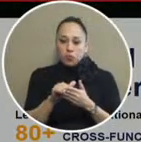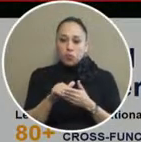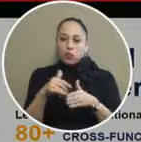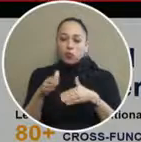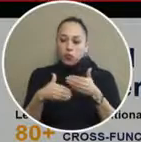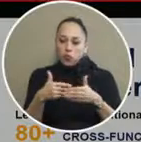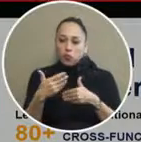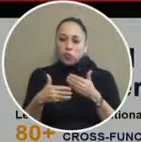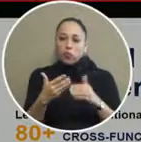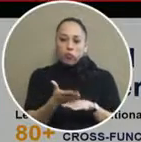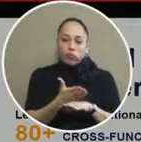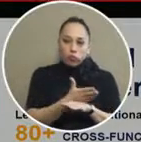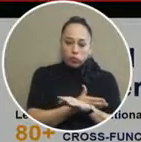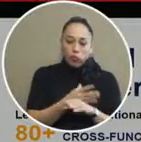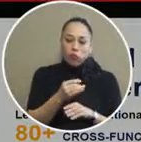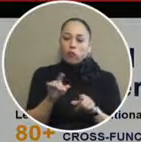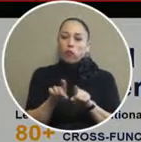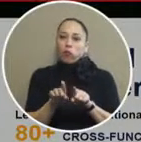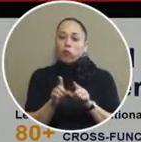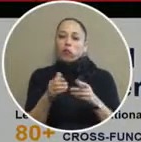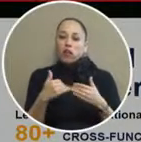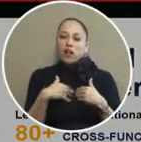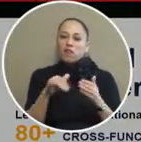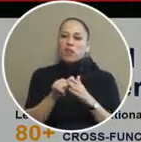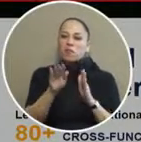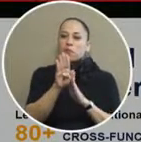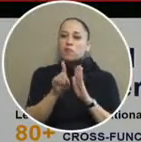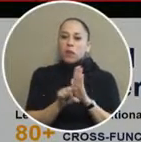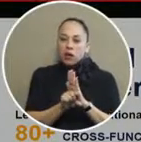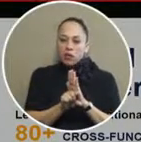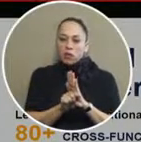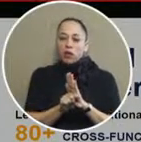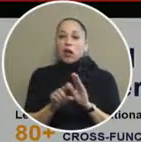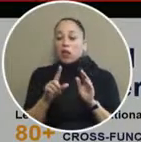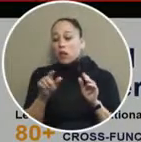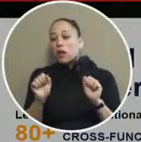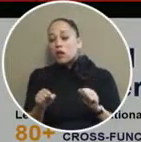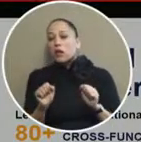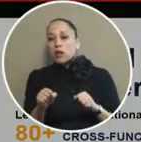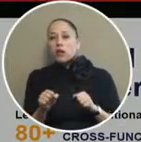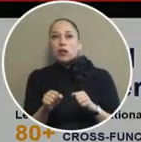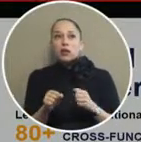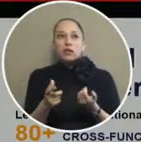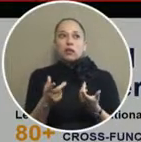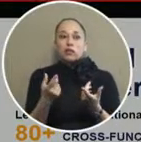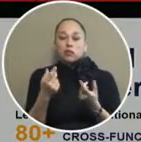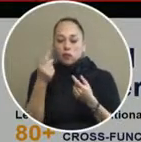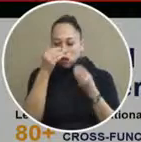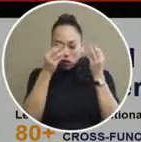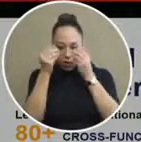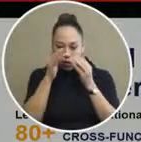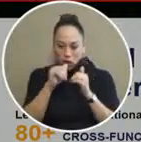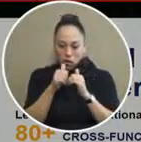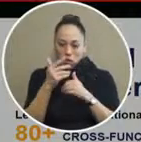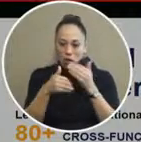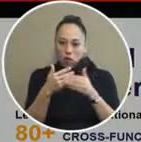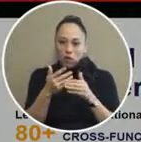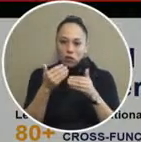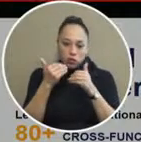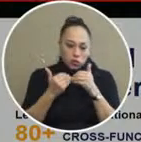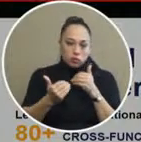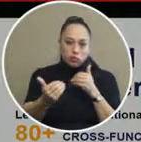terms of process improvement. And he also has that background in terms of being a green belt and being able to apply that lens in how we think about processes moving